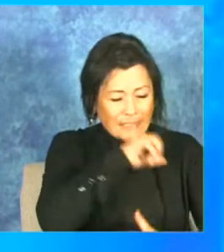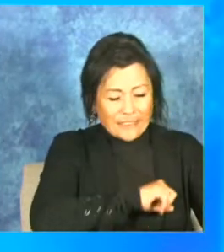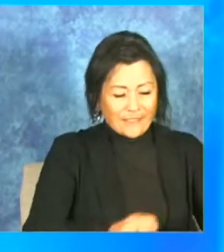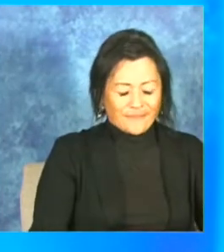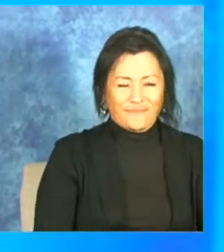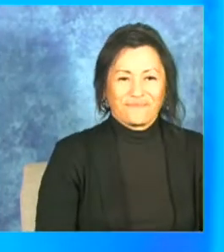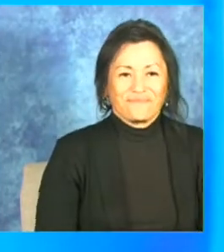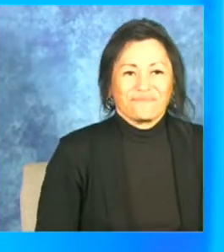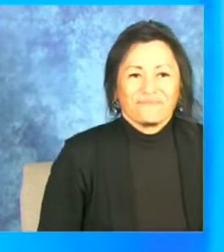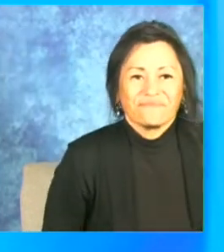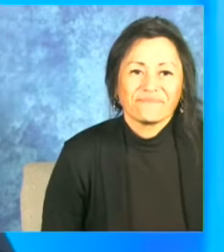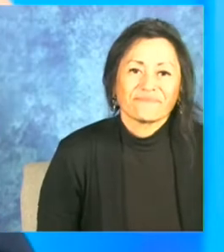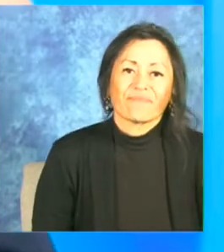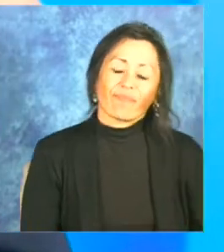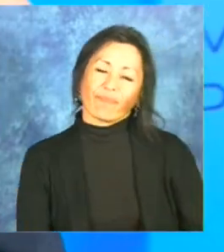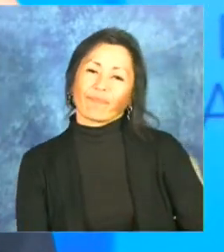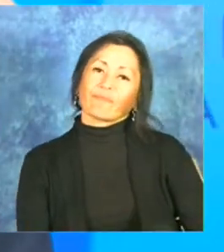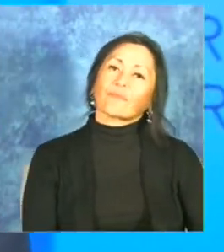be there.